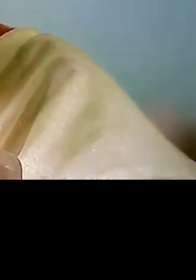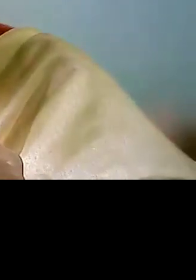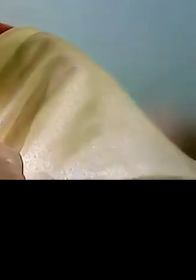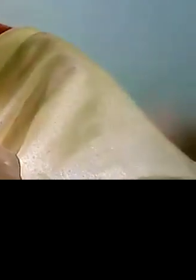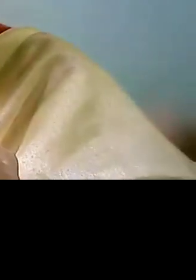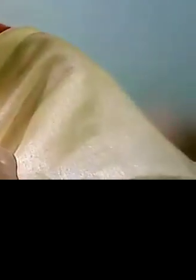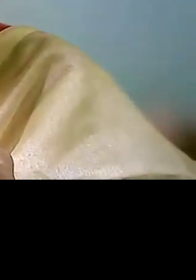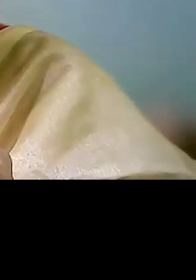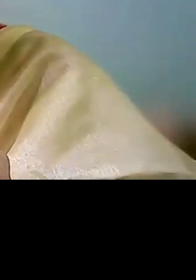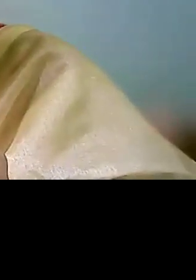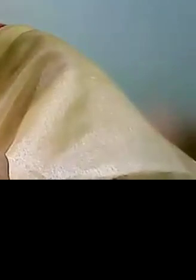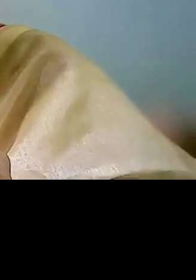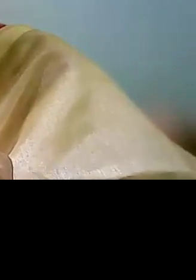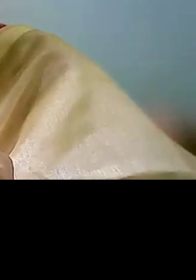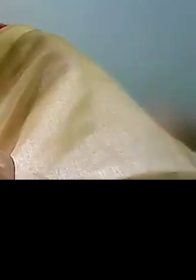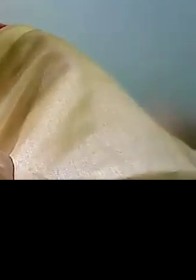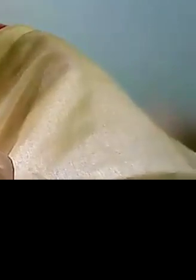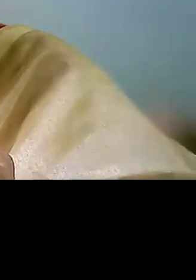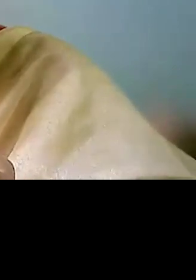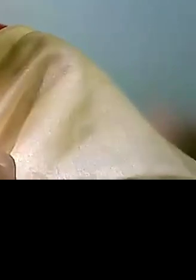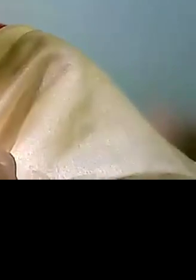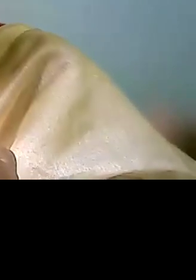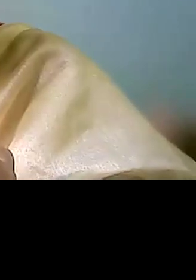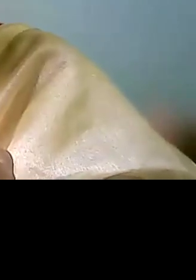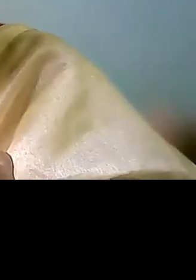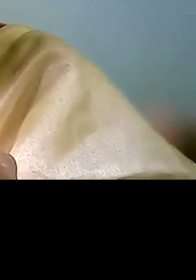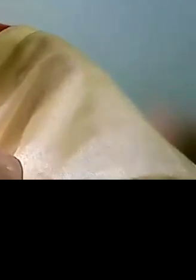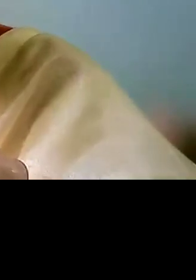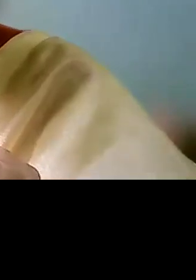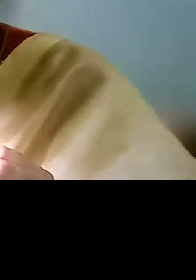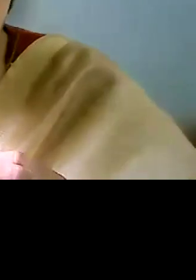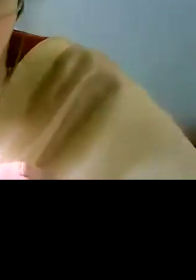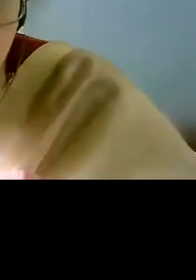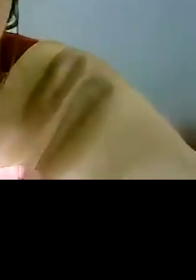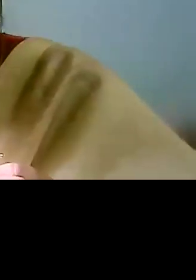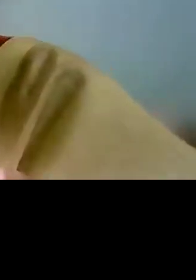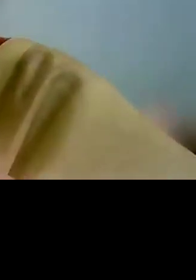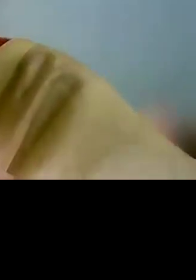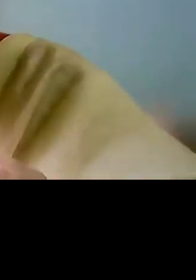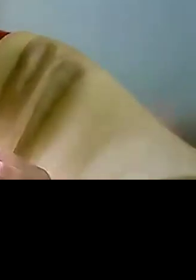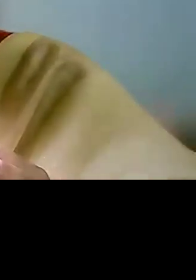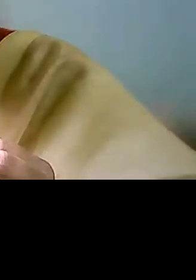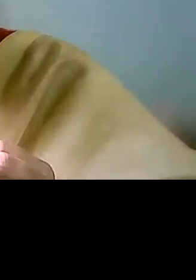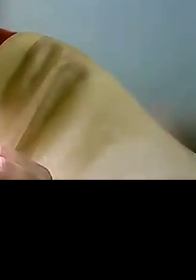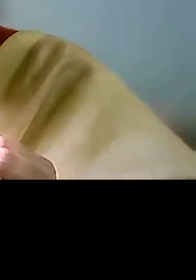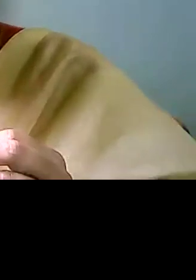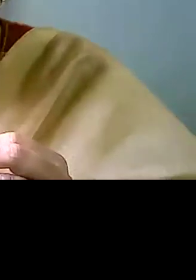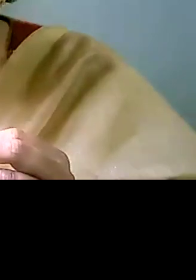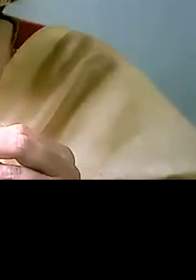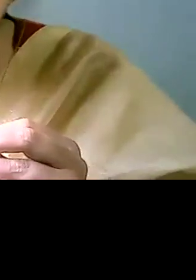for being supportive and for being encouraging us to take on these awareness programs,